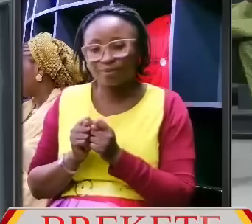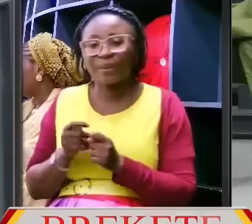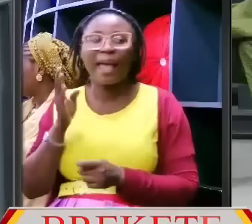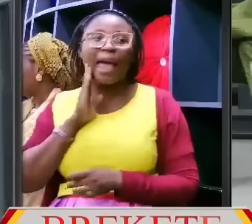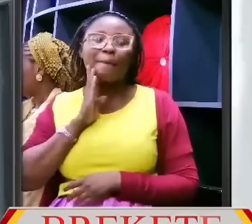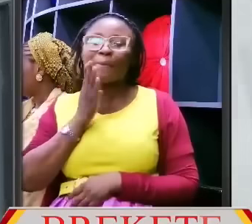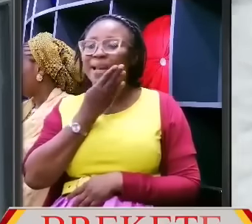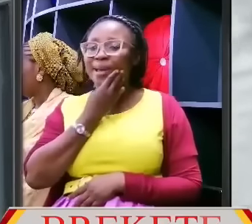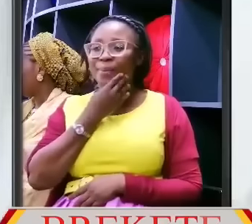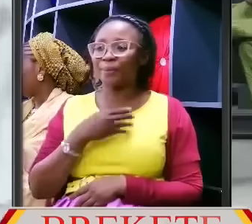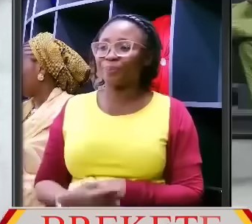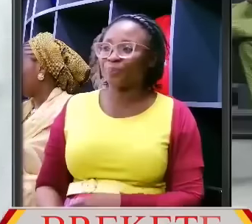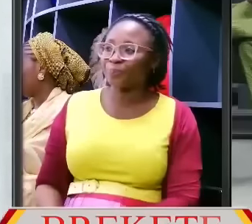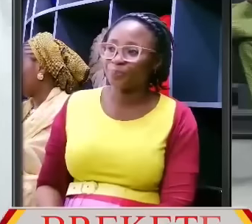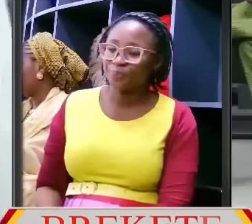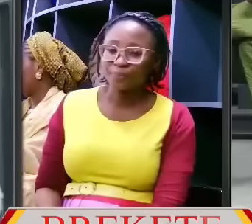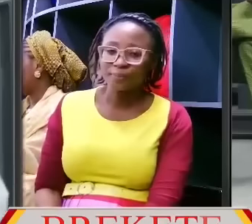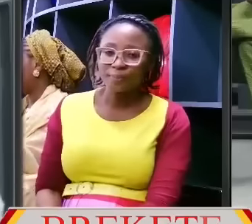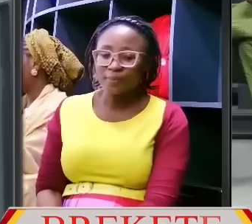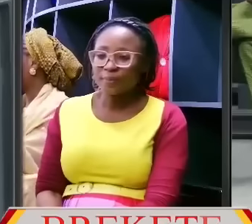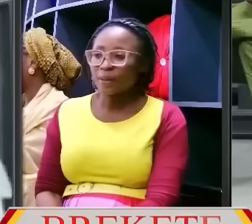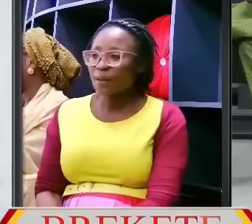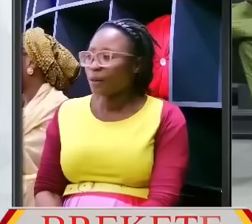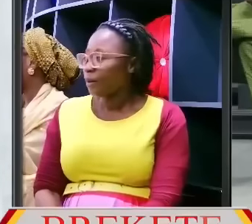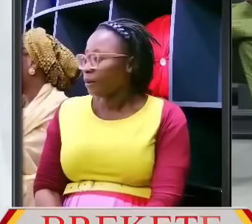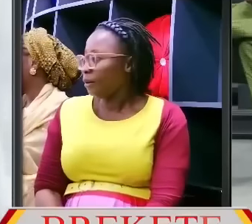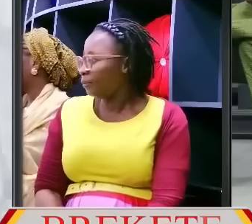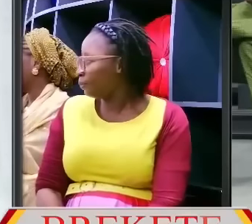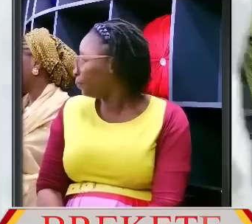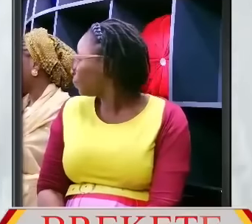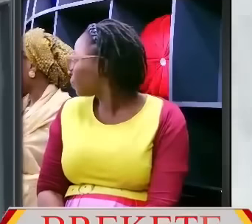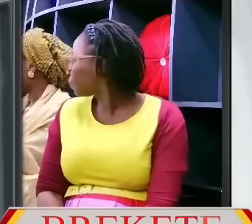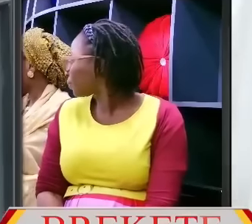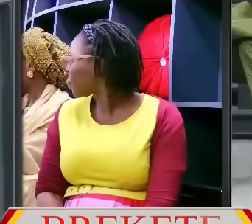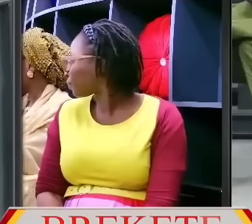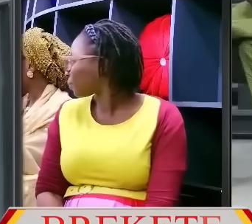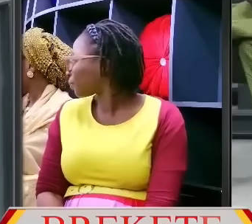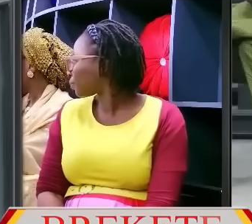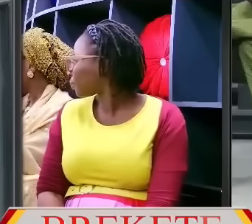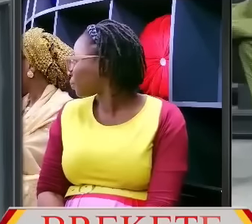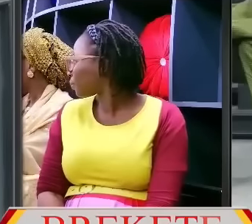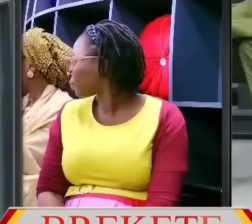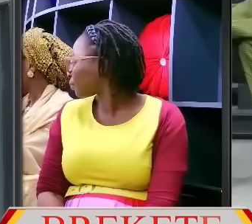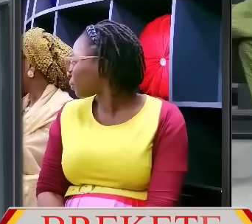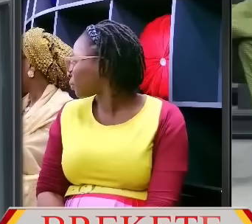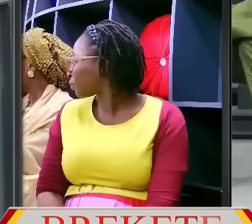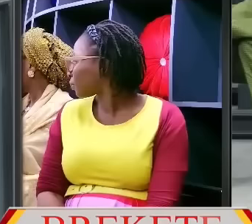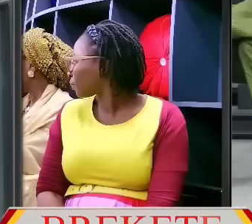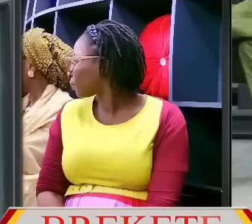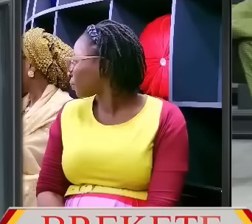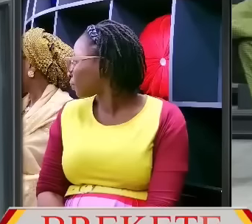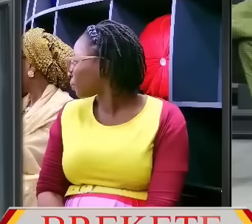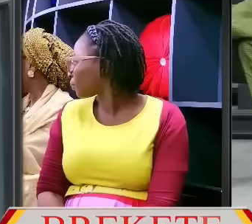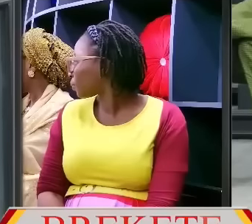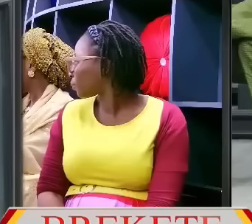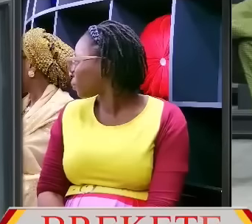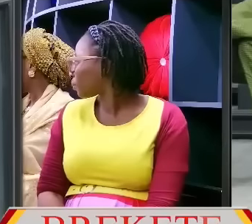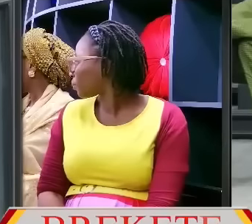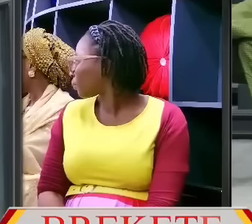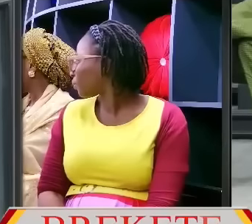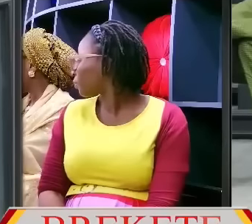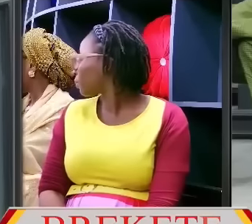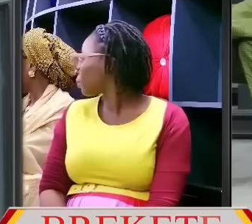Una hembe lembe. Oh, lo, lo, lo. Okay, daddy, the mic is on you, sir. Modern